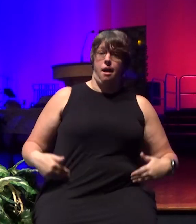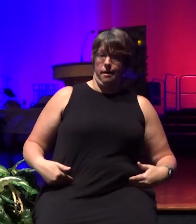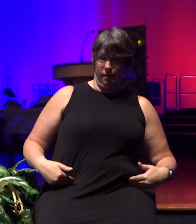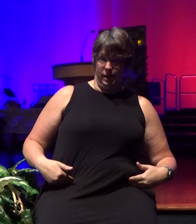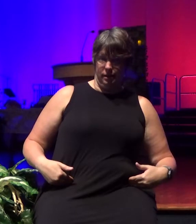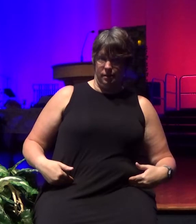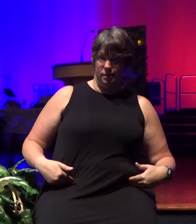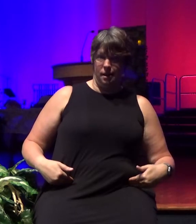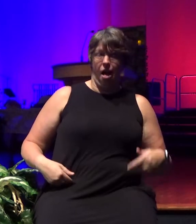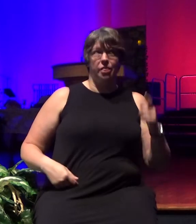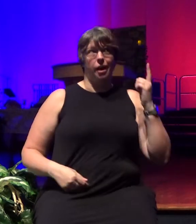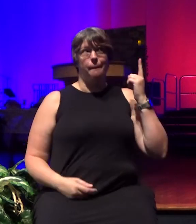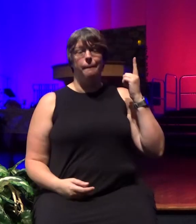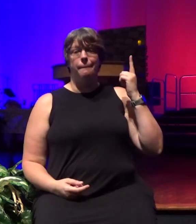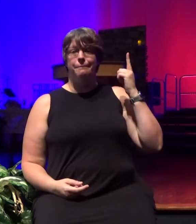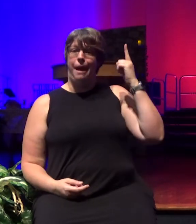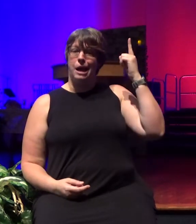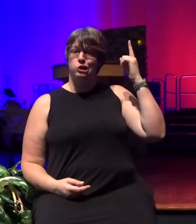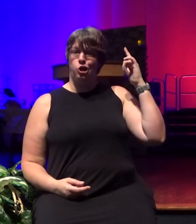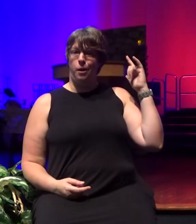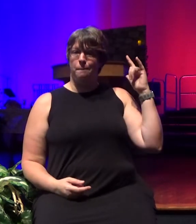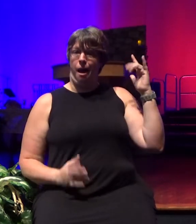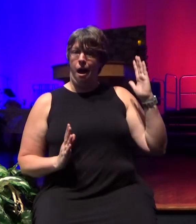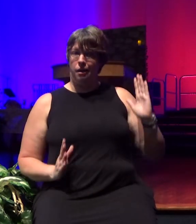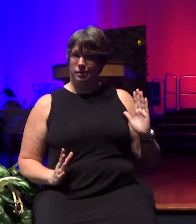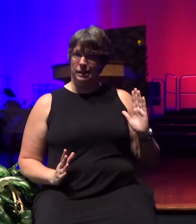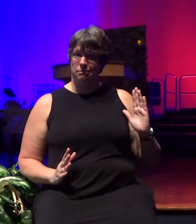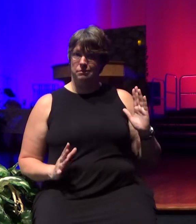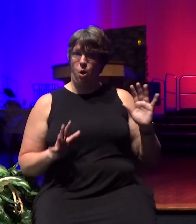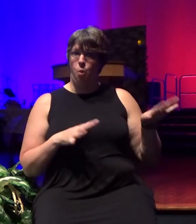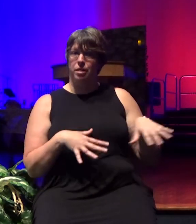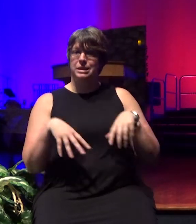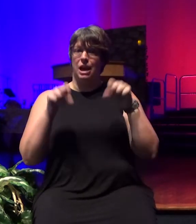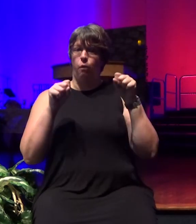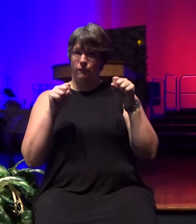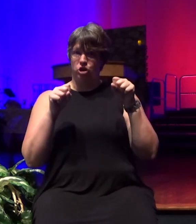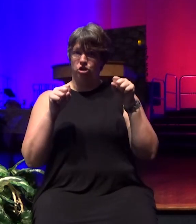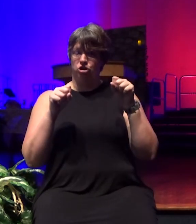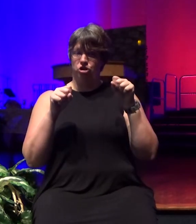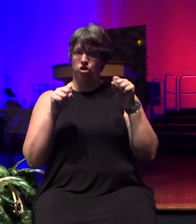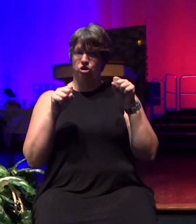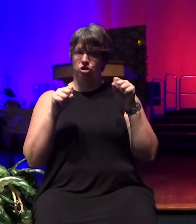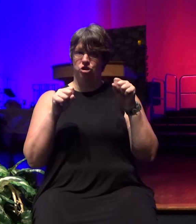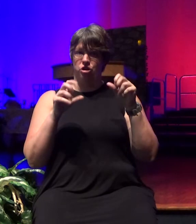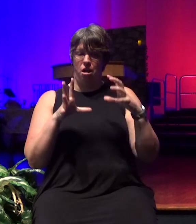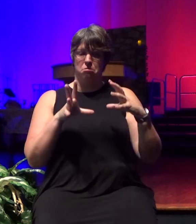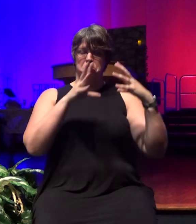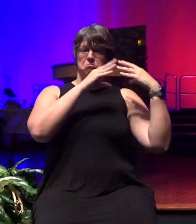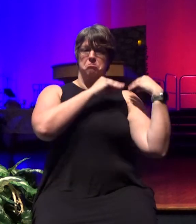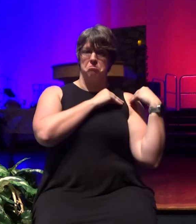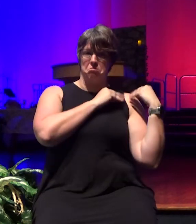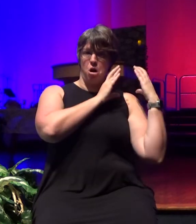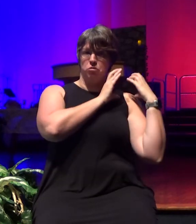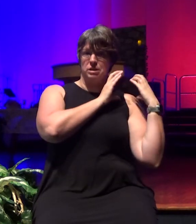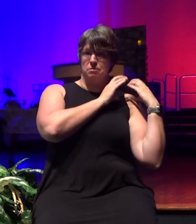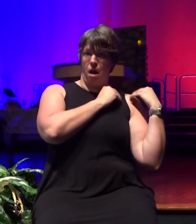he said, okay, good job. I've got it from here. And thank God he landed that plane.